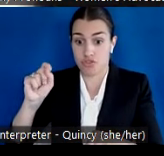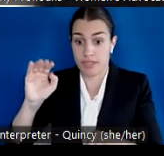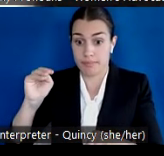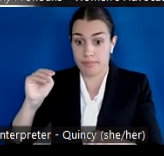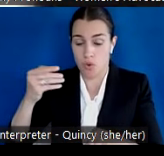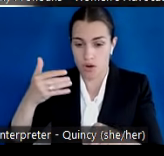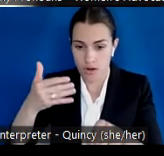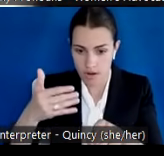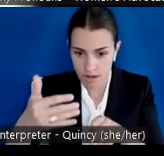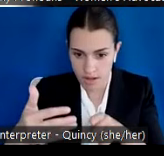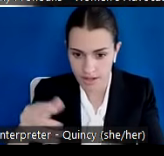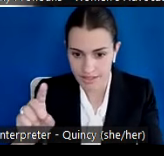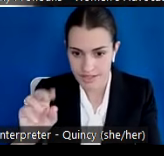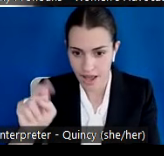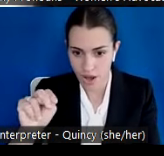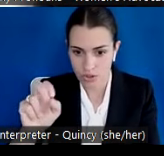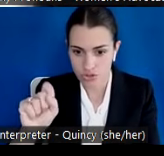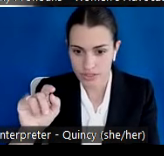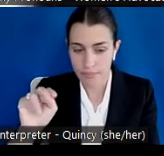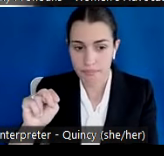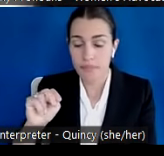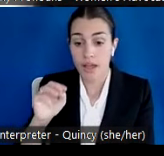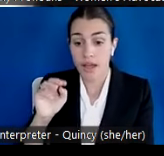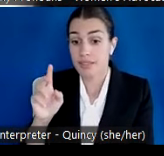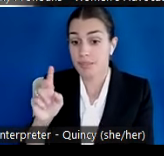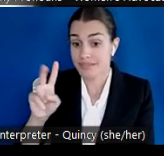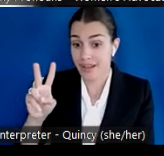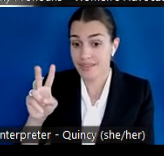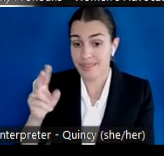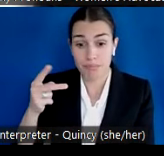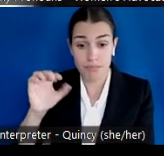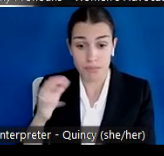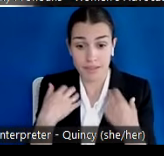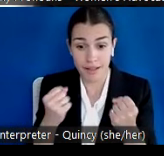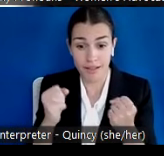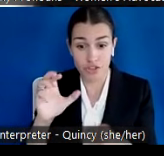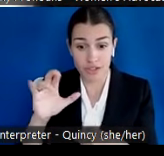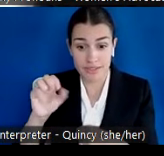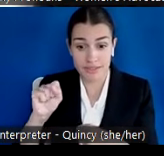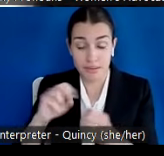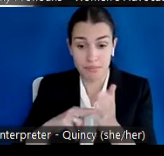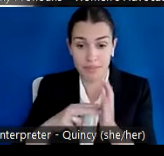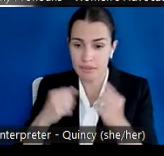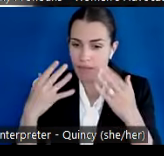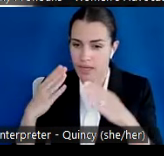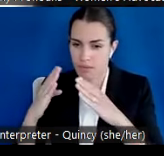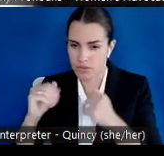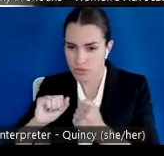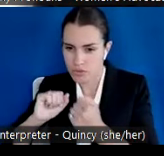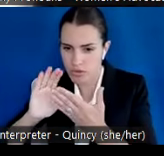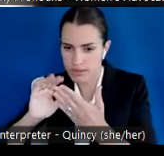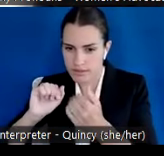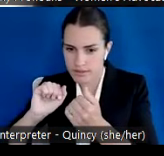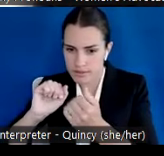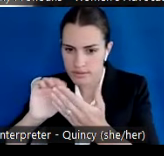crisis like domestic violence, there are, of course, many different ways of addressing it. And many of you may already be doing work in, say,